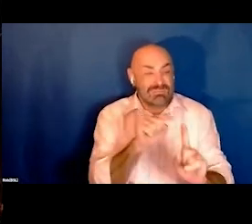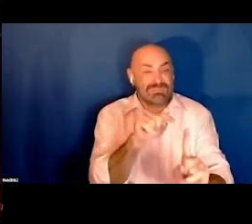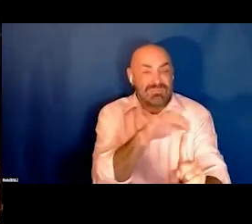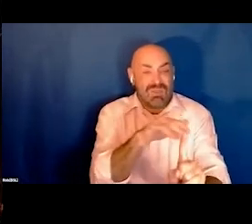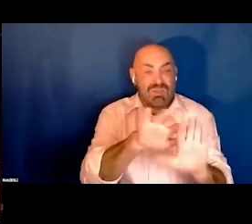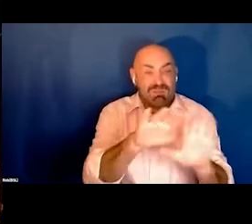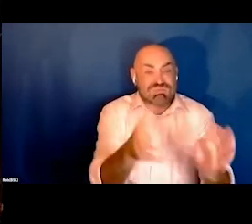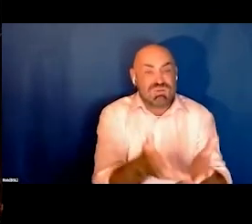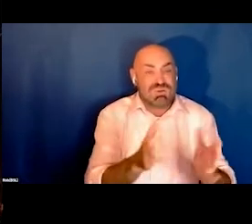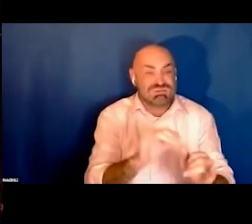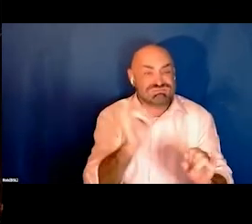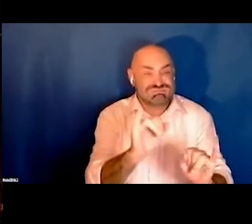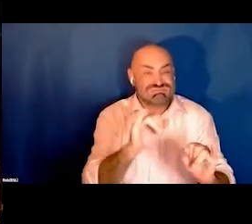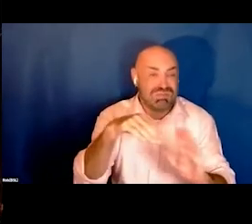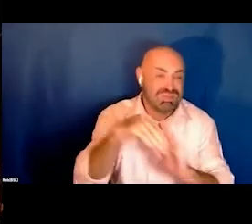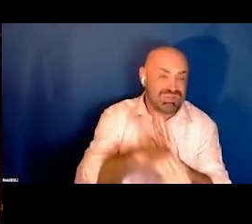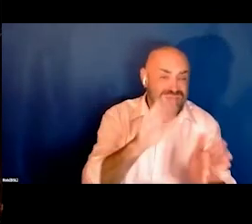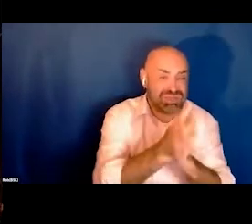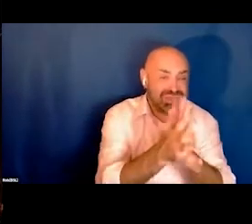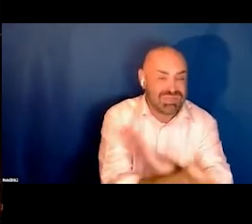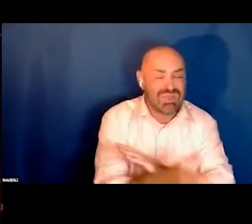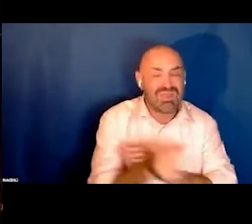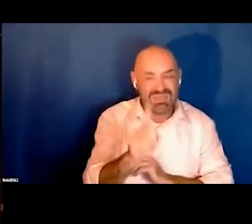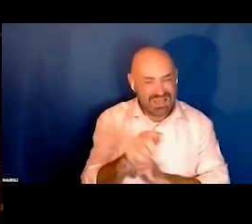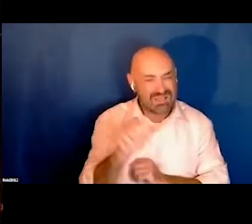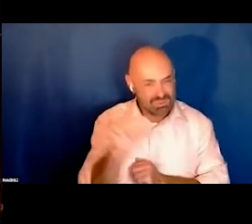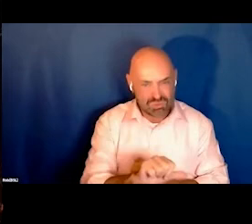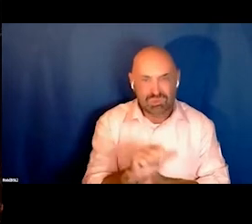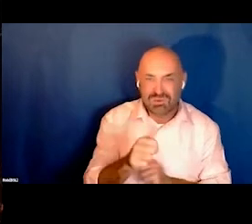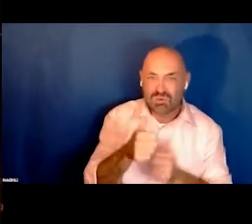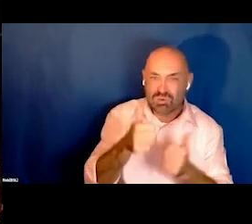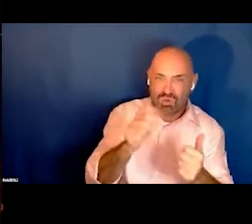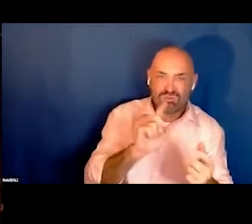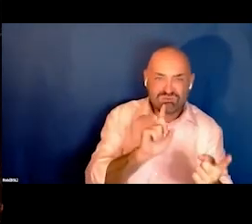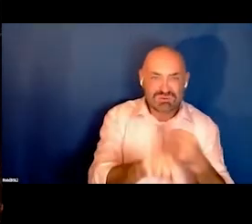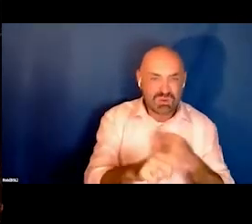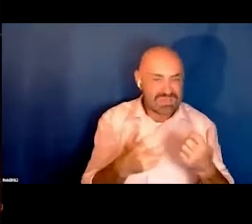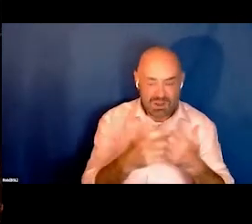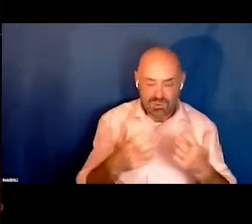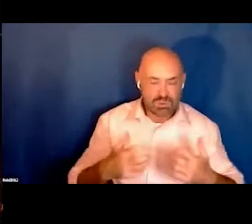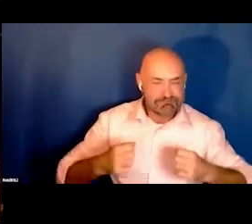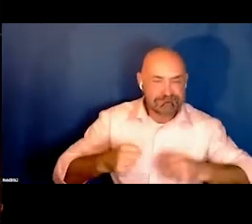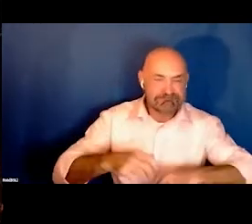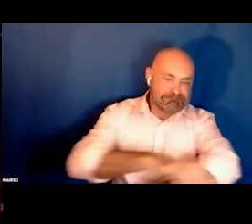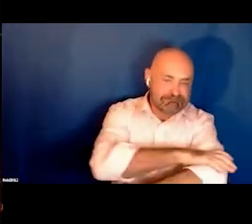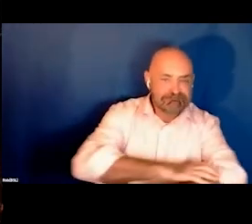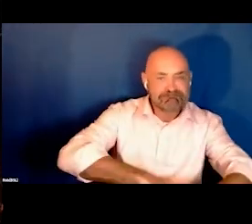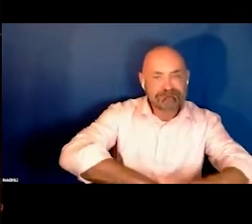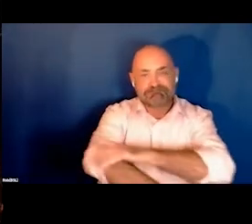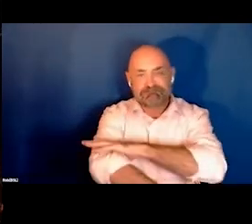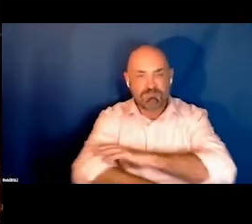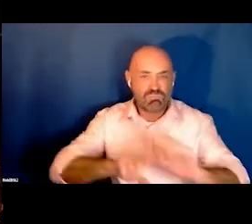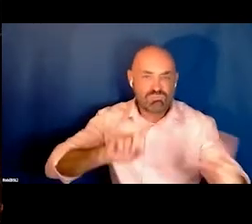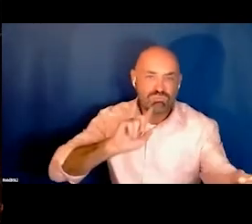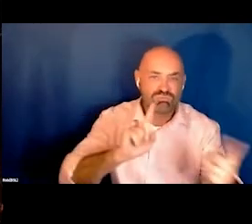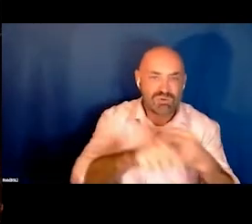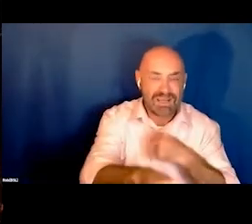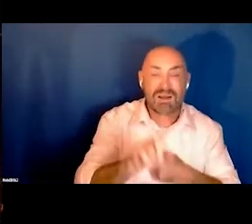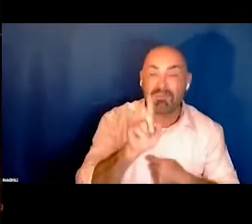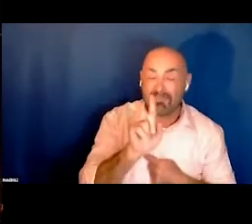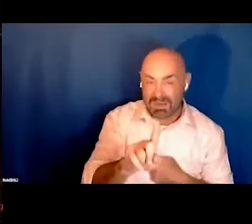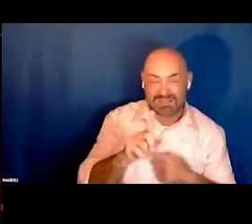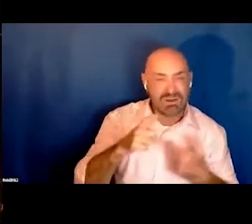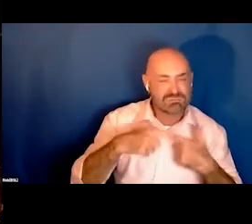and the facts. And it can even be an adaptive response that motivates us to act. But at the same time, it's a chronic and